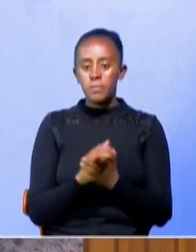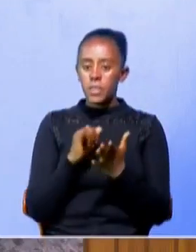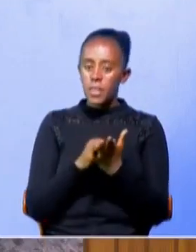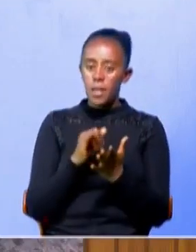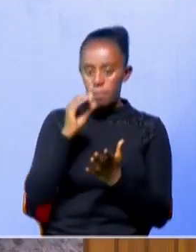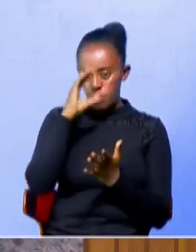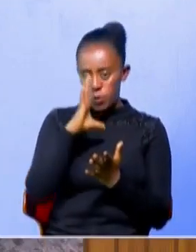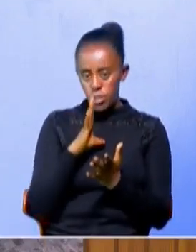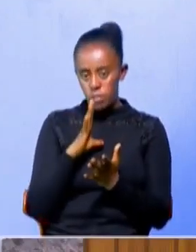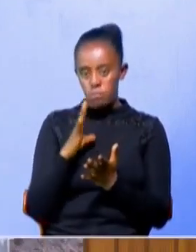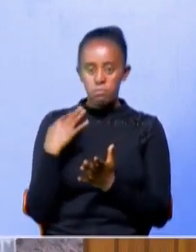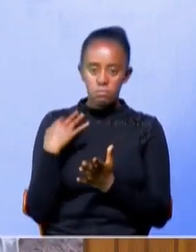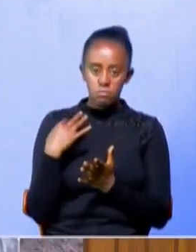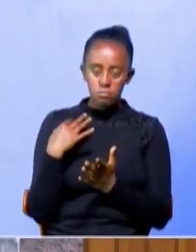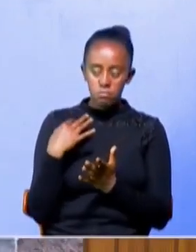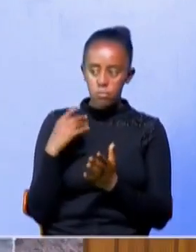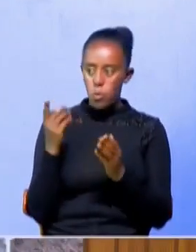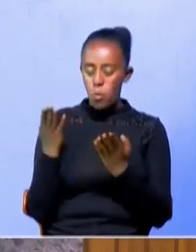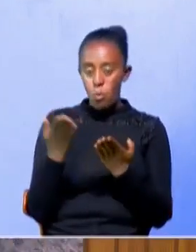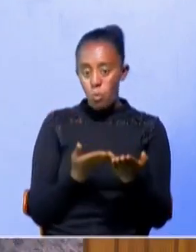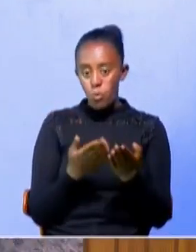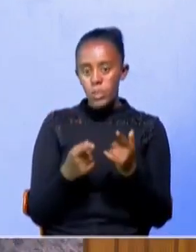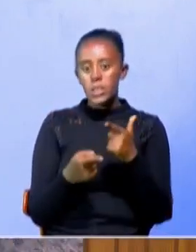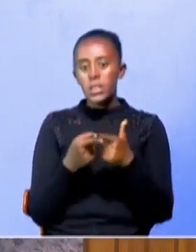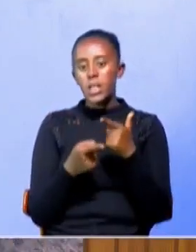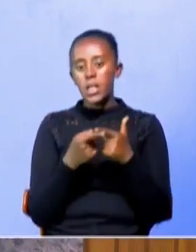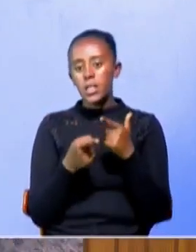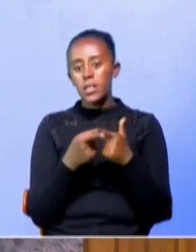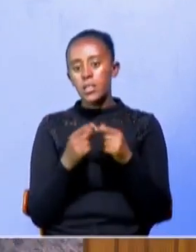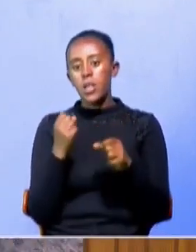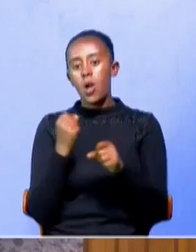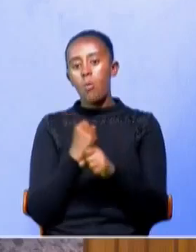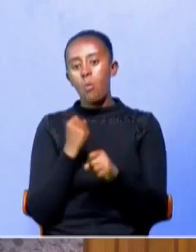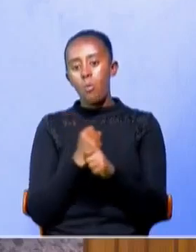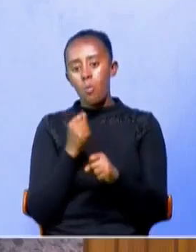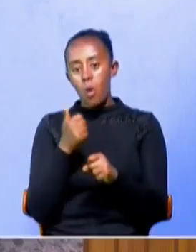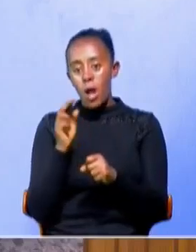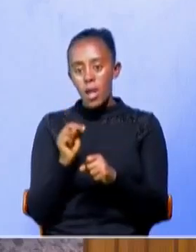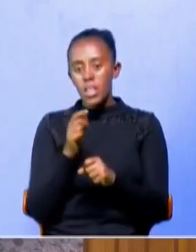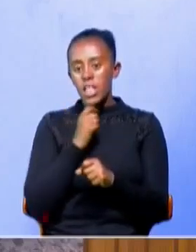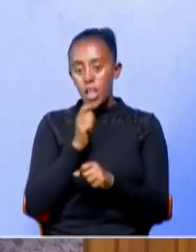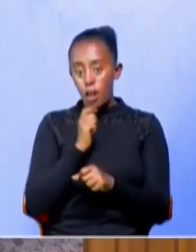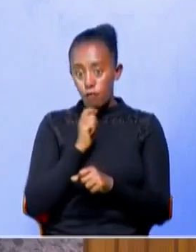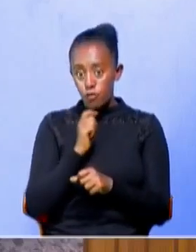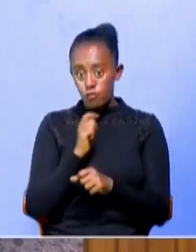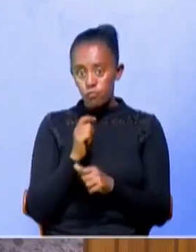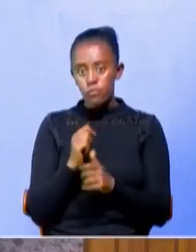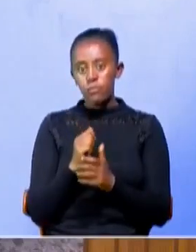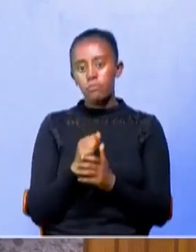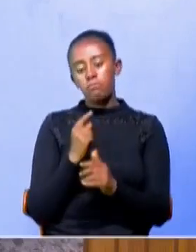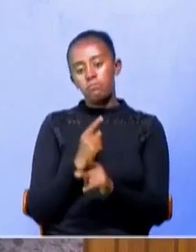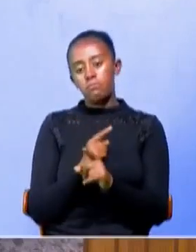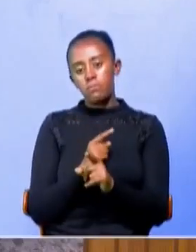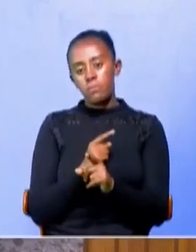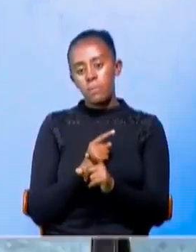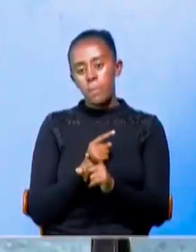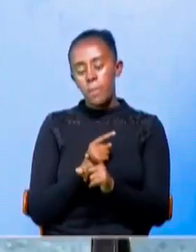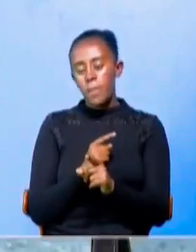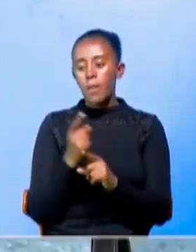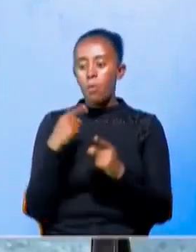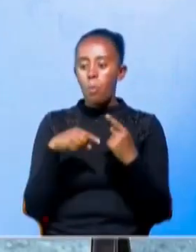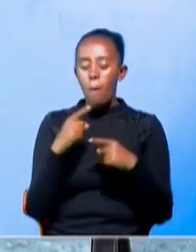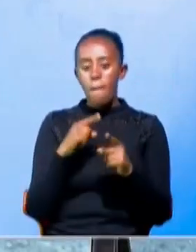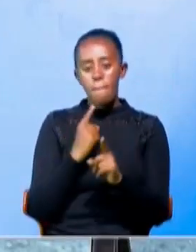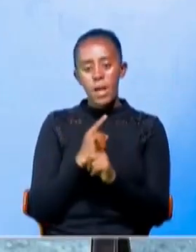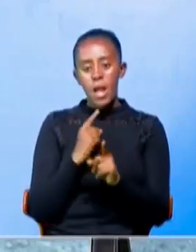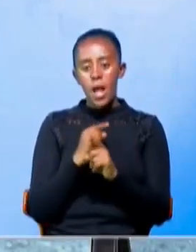person. When it comes to the second one, conducting an interview, right, just you are coming to the right